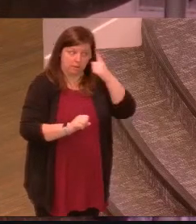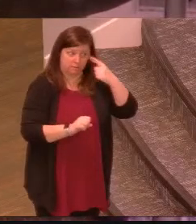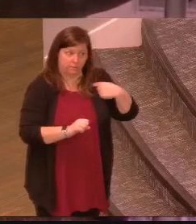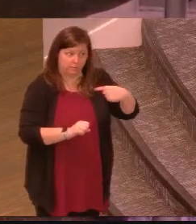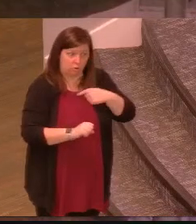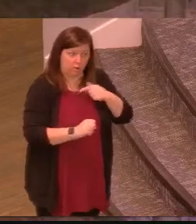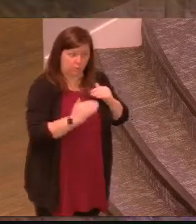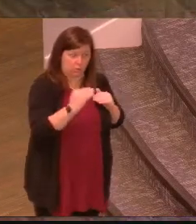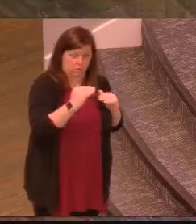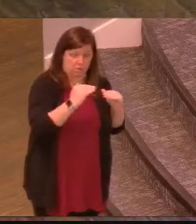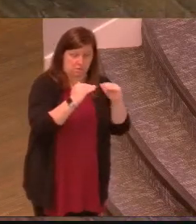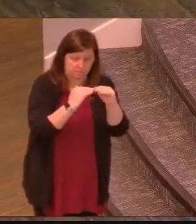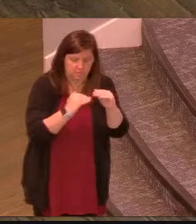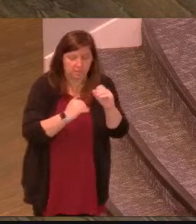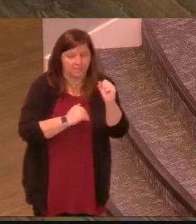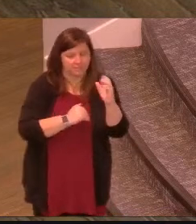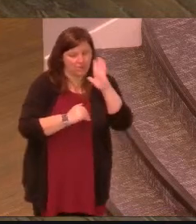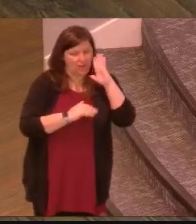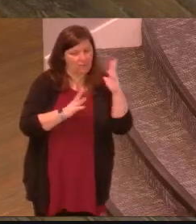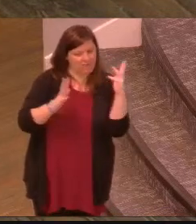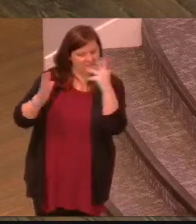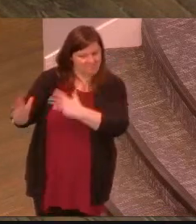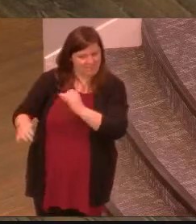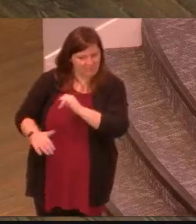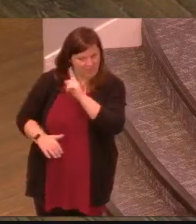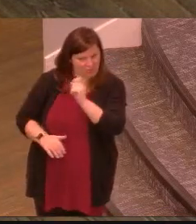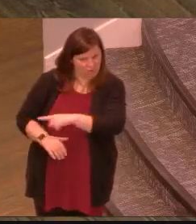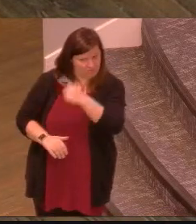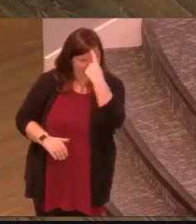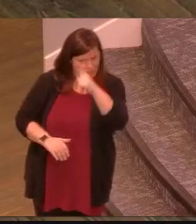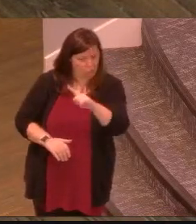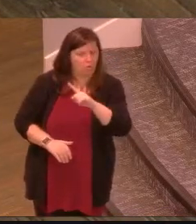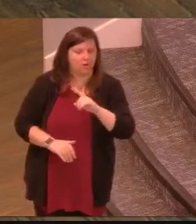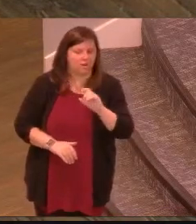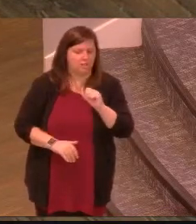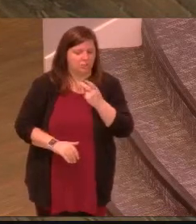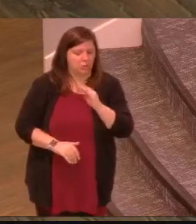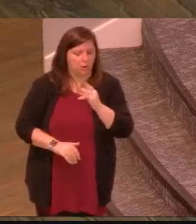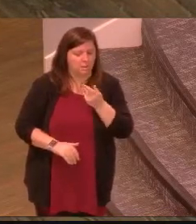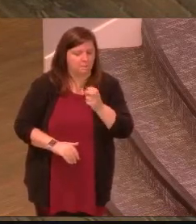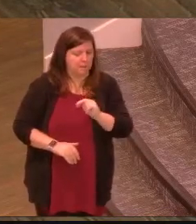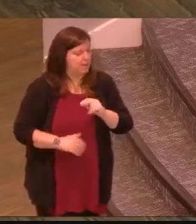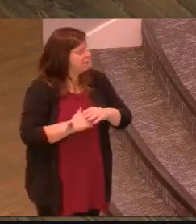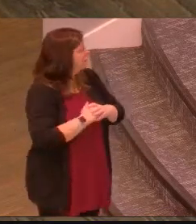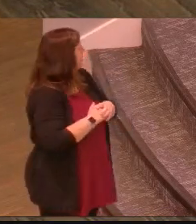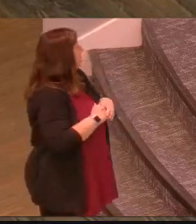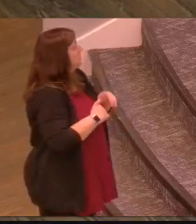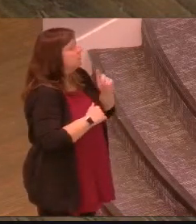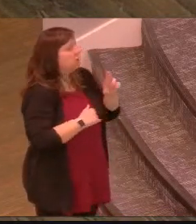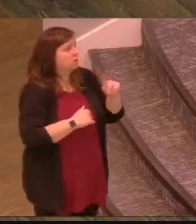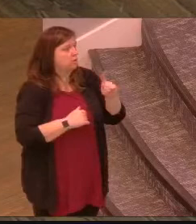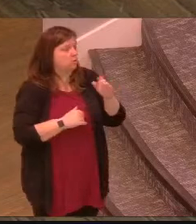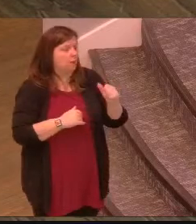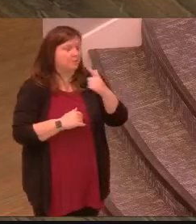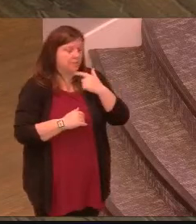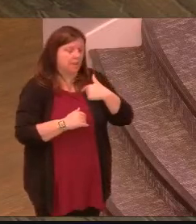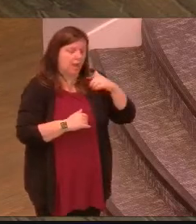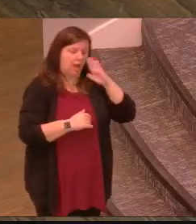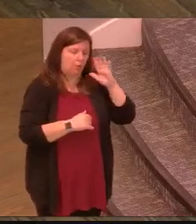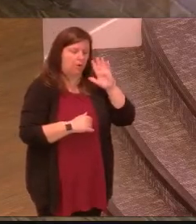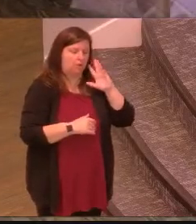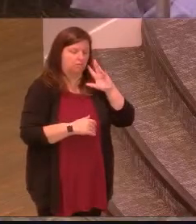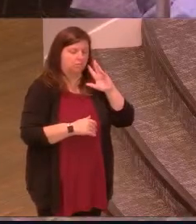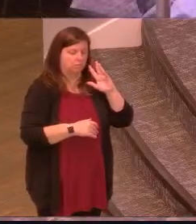So I'll leave that question to Mr. Schoeneman. And I'll just jump in and say we are trying really hard to